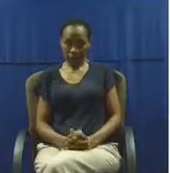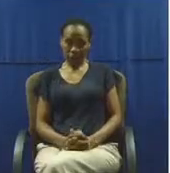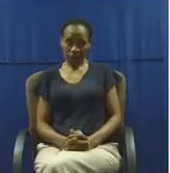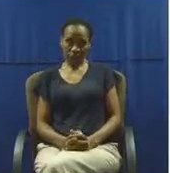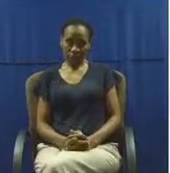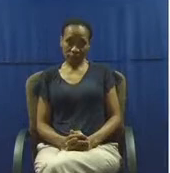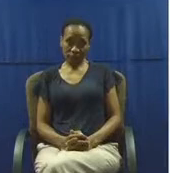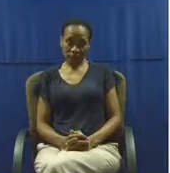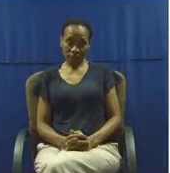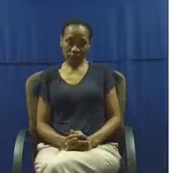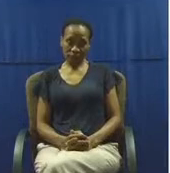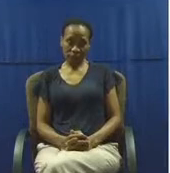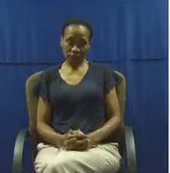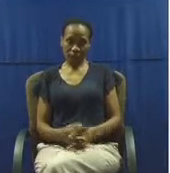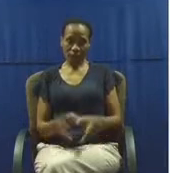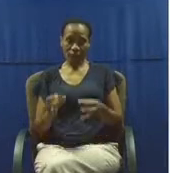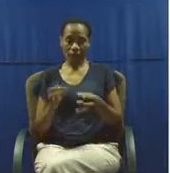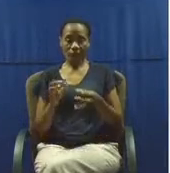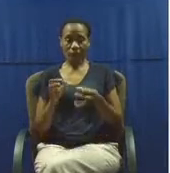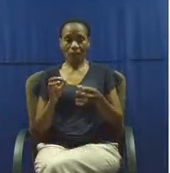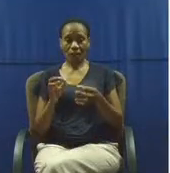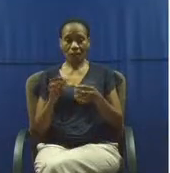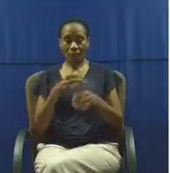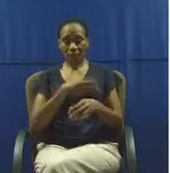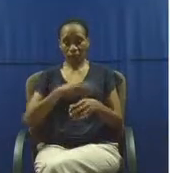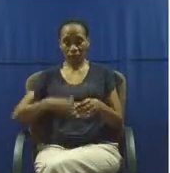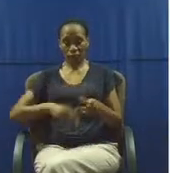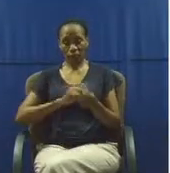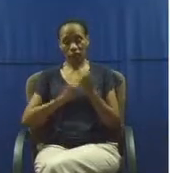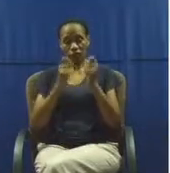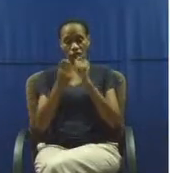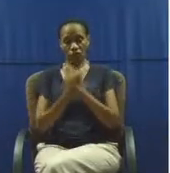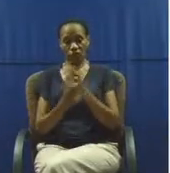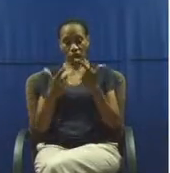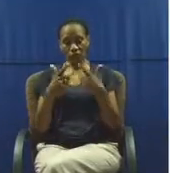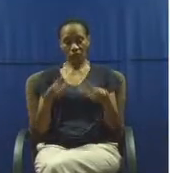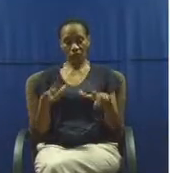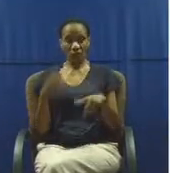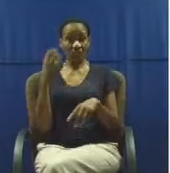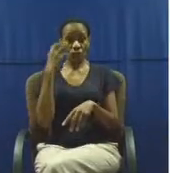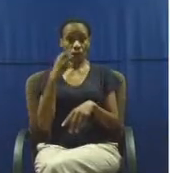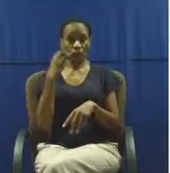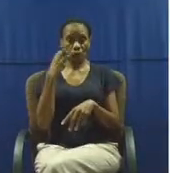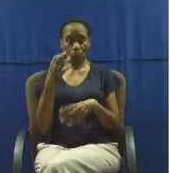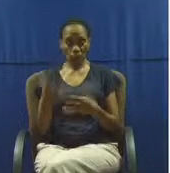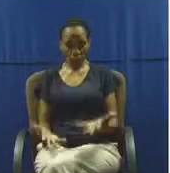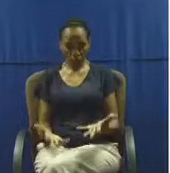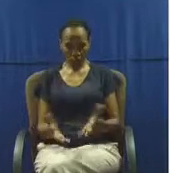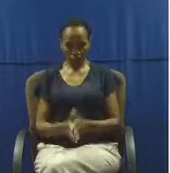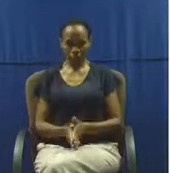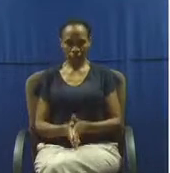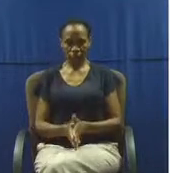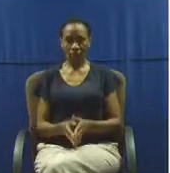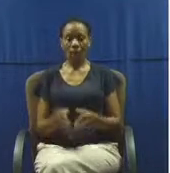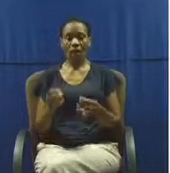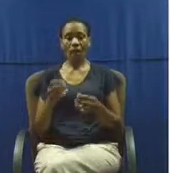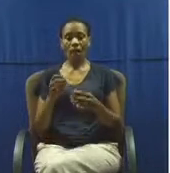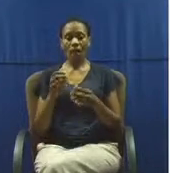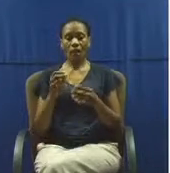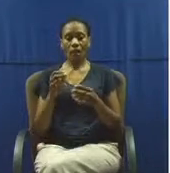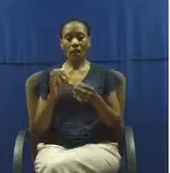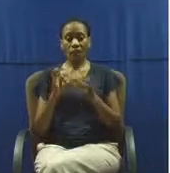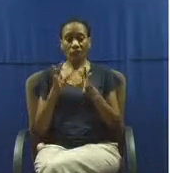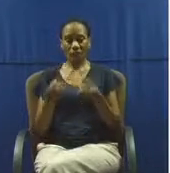o ka kgona mo di-company tsa yona mo tse ding e seng kaofela mo tse ding a re ka kgona gore